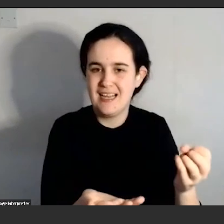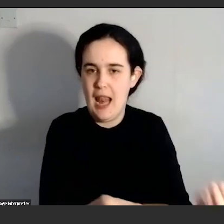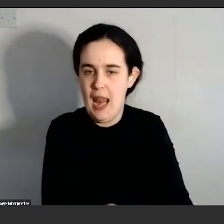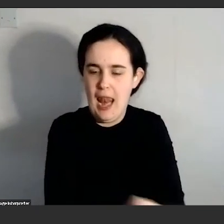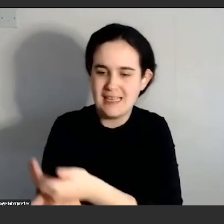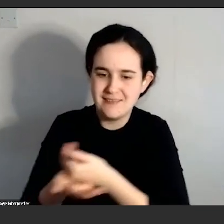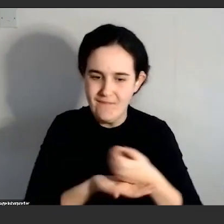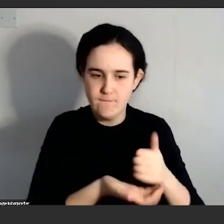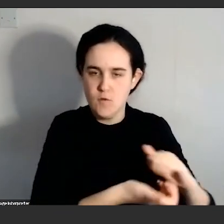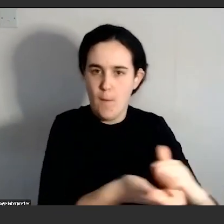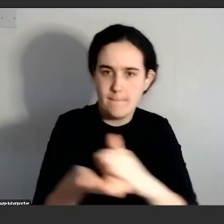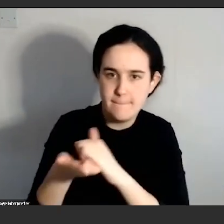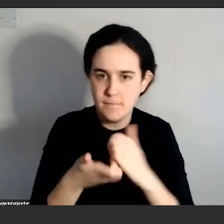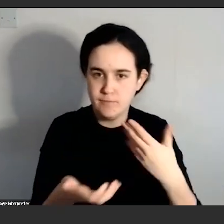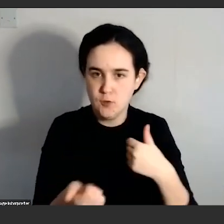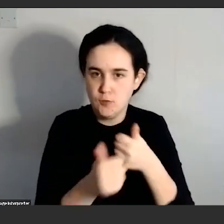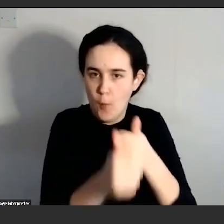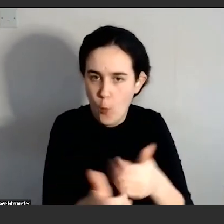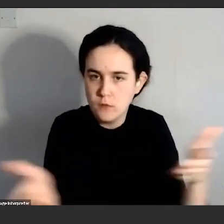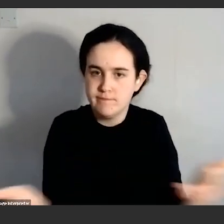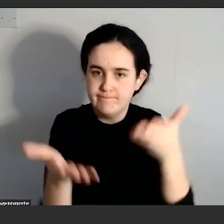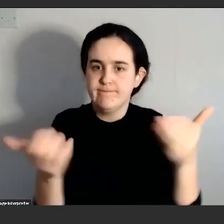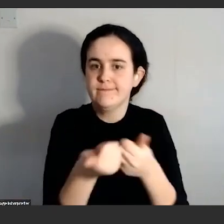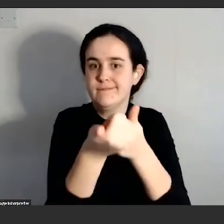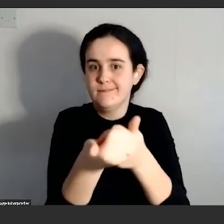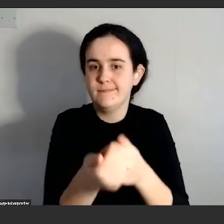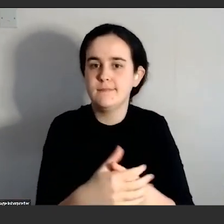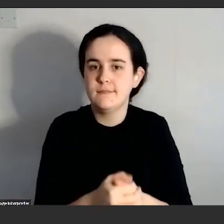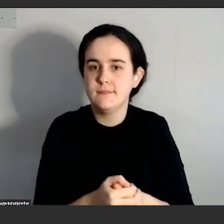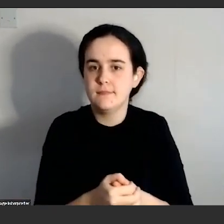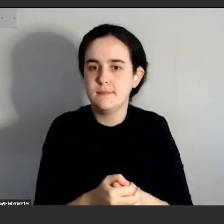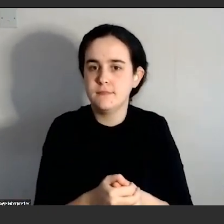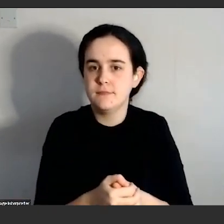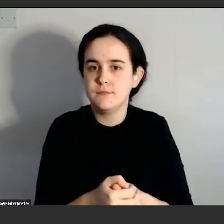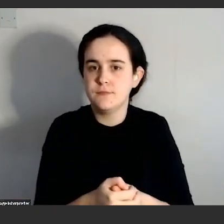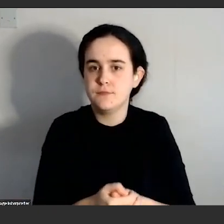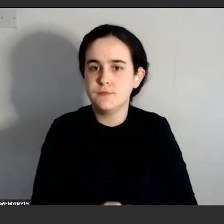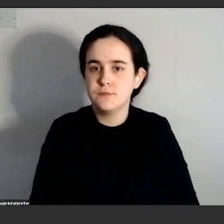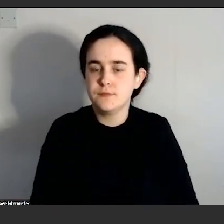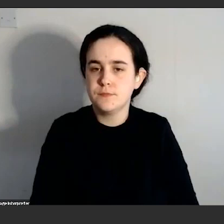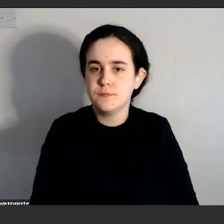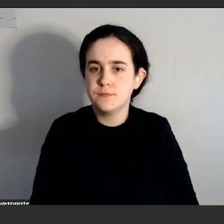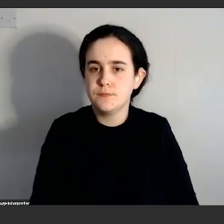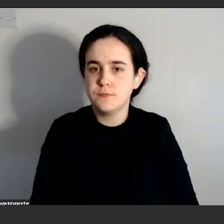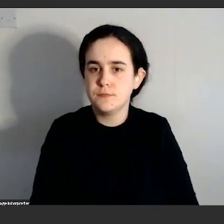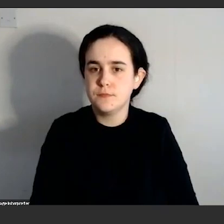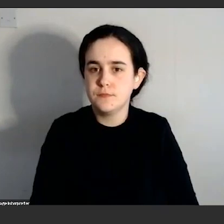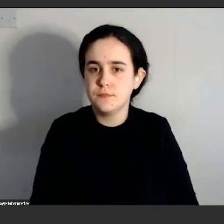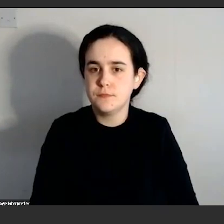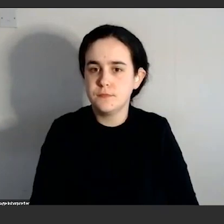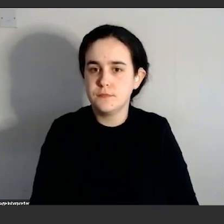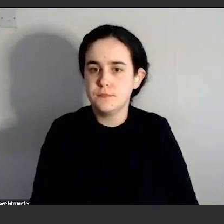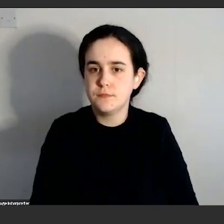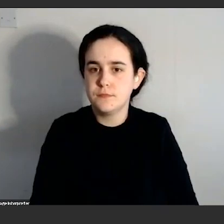include 34,000 Ghanaians being enrolled on the Quality Rights e-training platform, and 17,000 and over